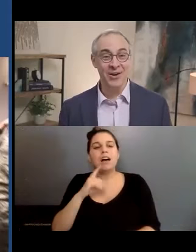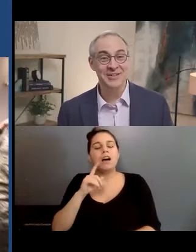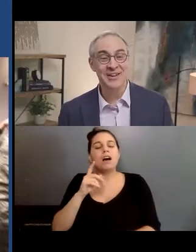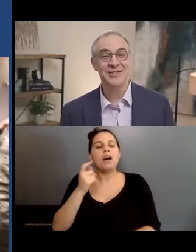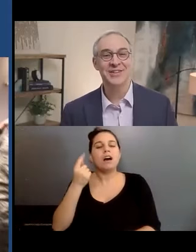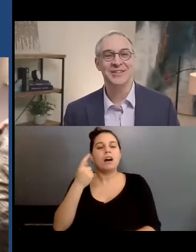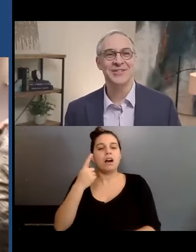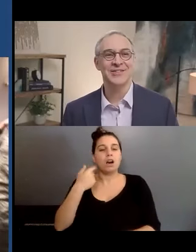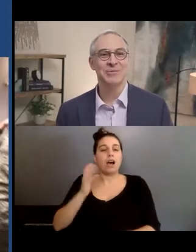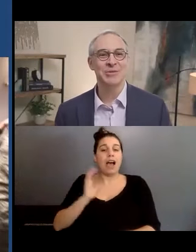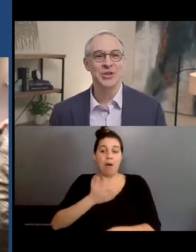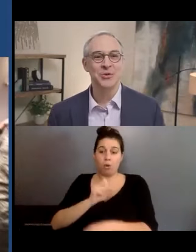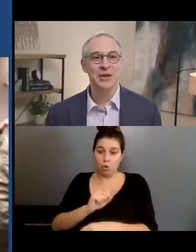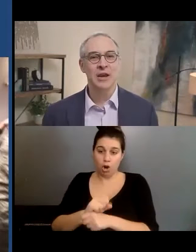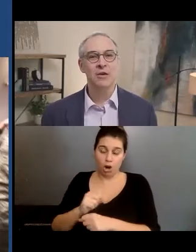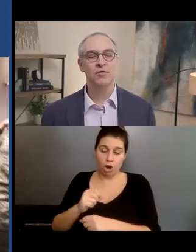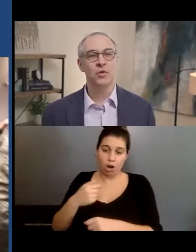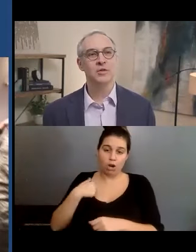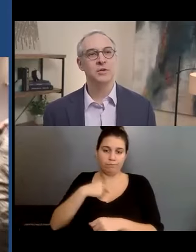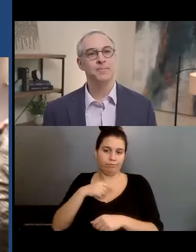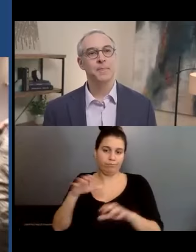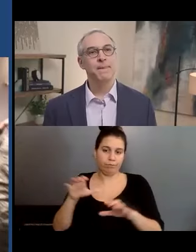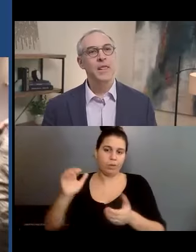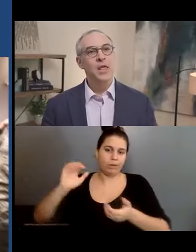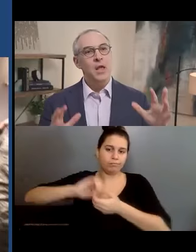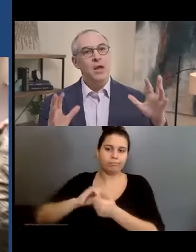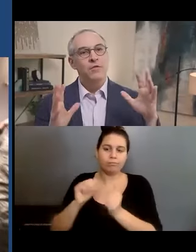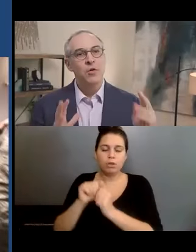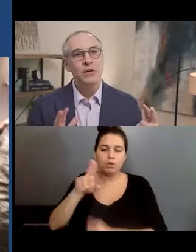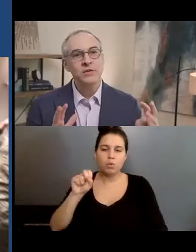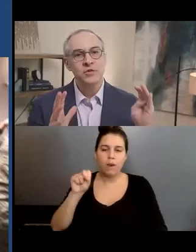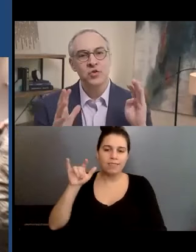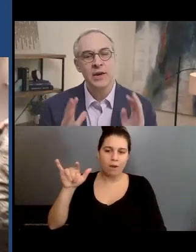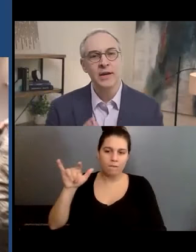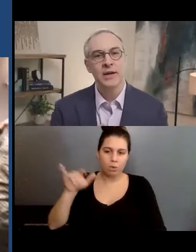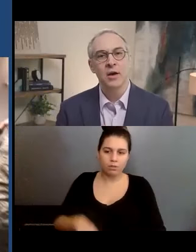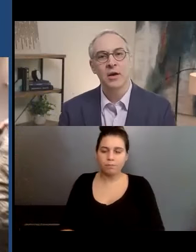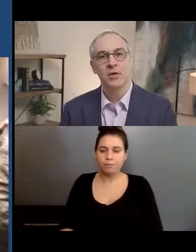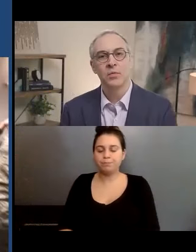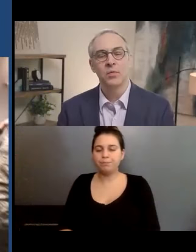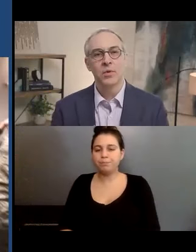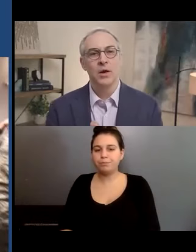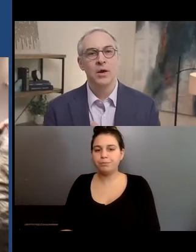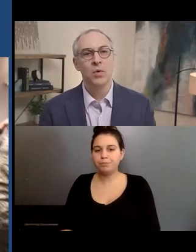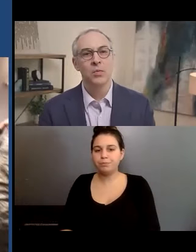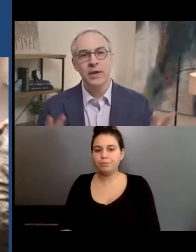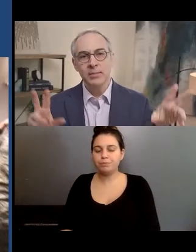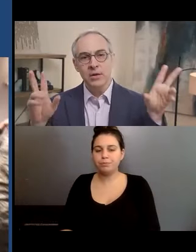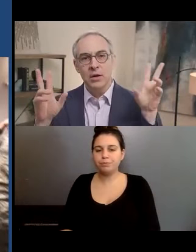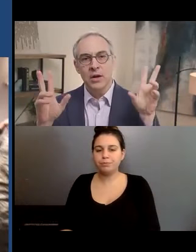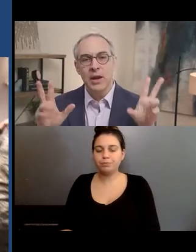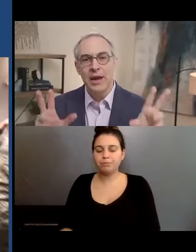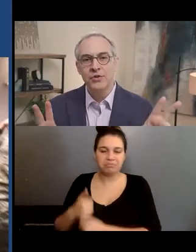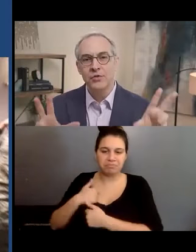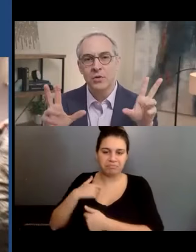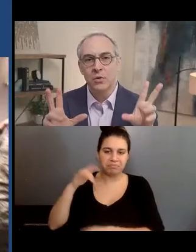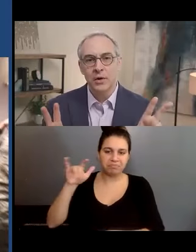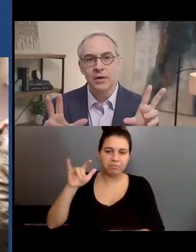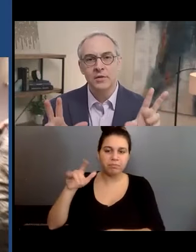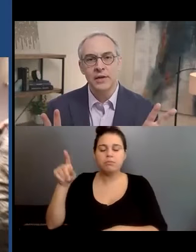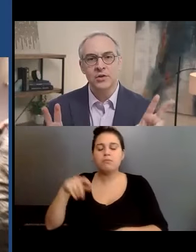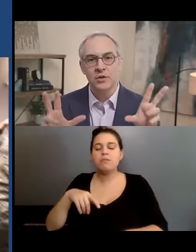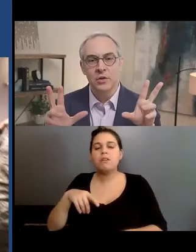and are continuing to do with the US Air Force focused training on what we came to call